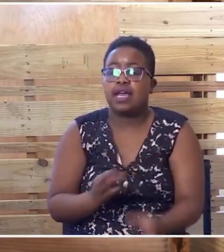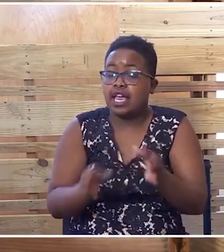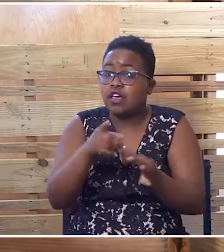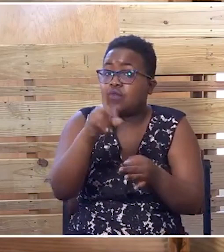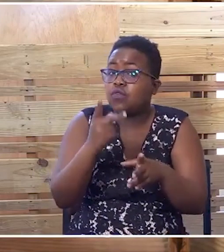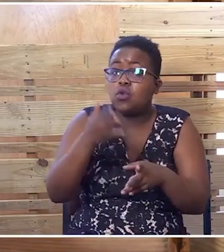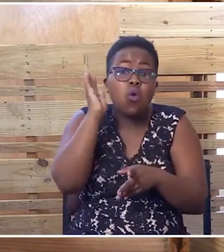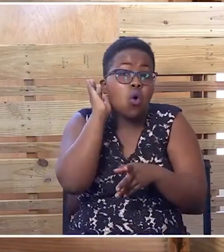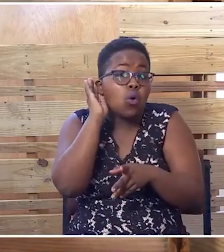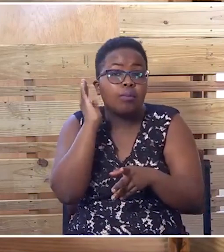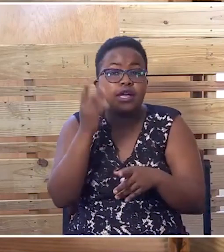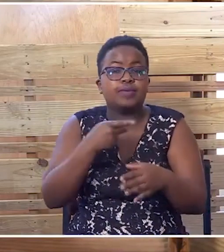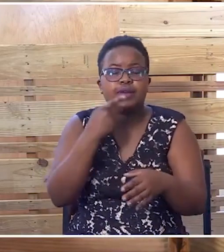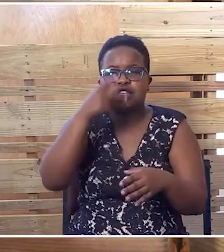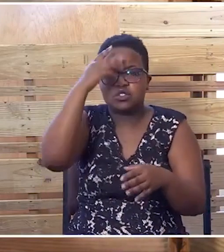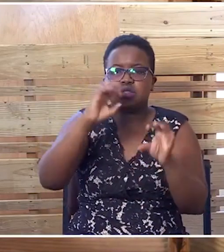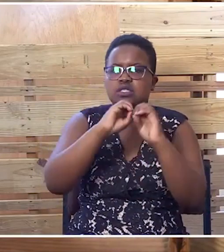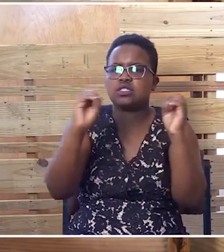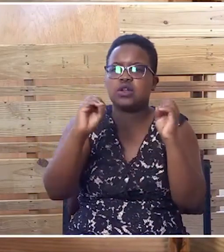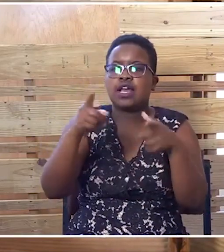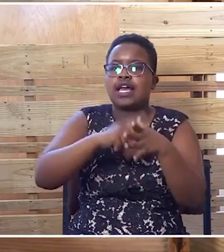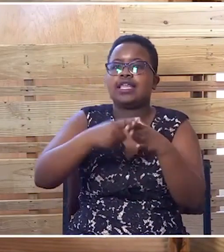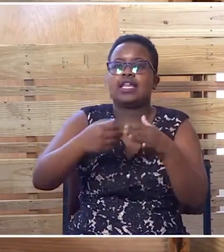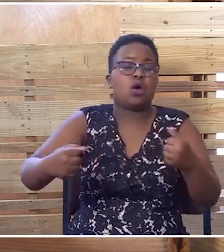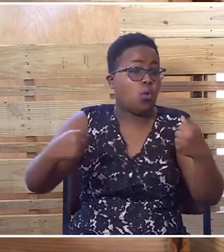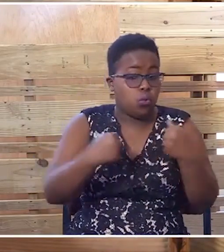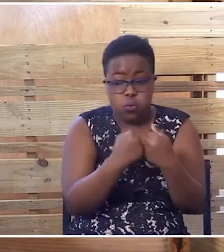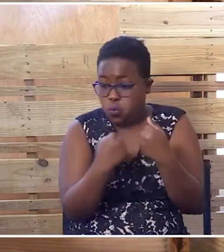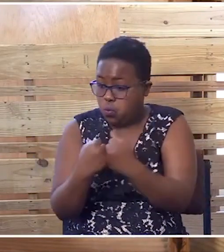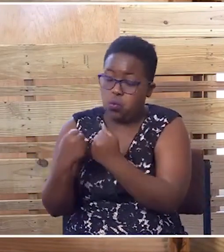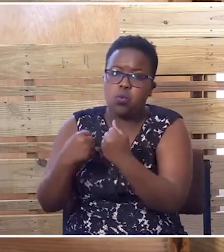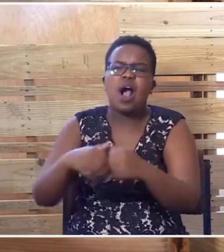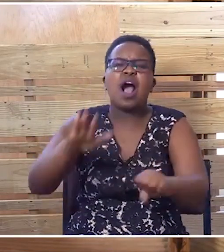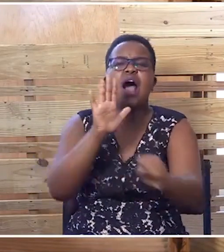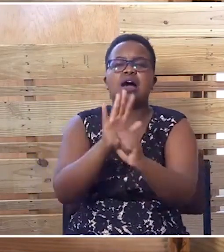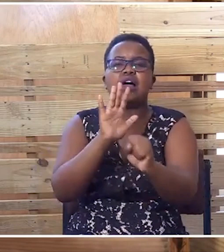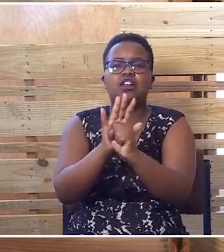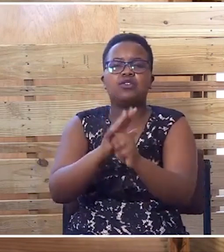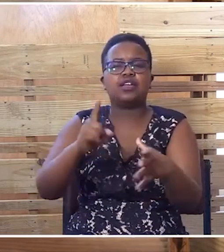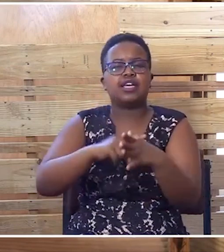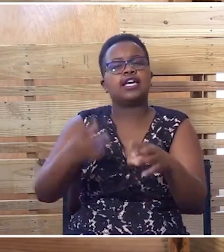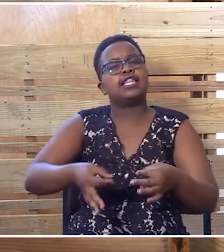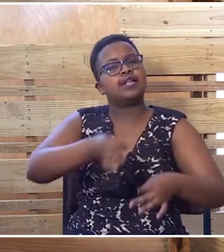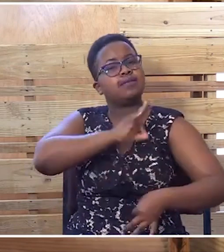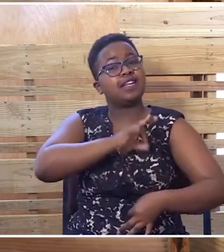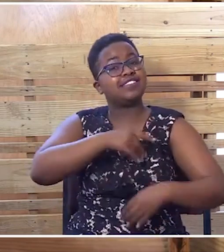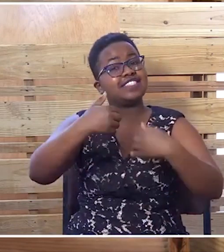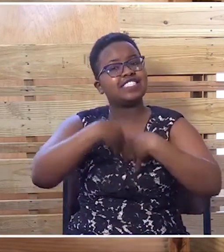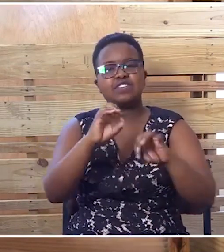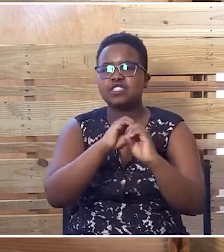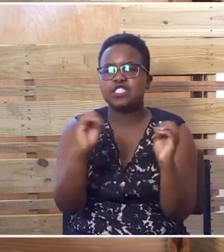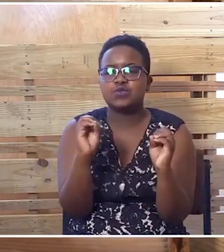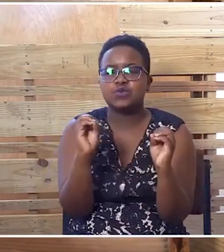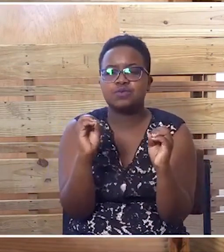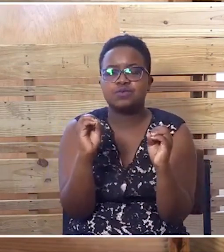then things will not go well with you, and that you will not be able to enjoy long life. So those are things that you need to look at, because all